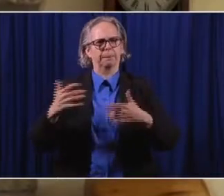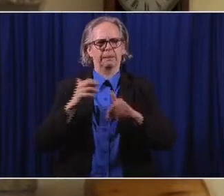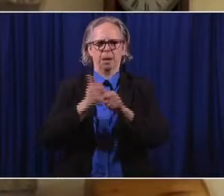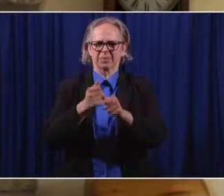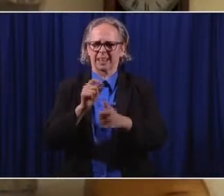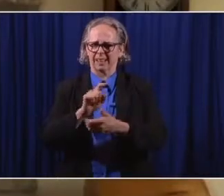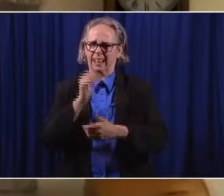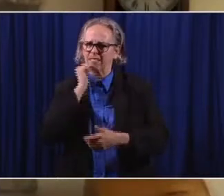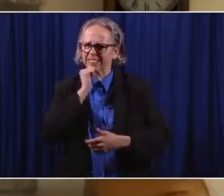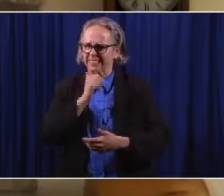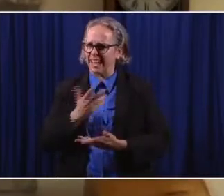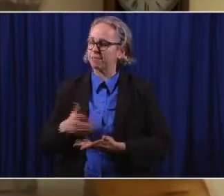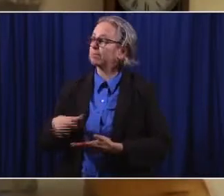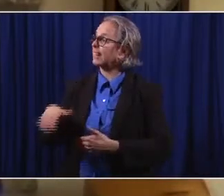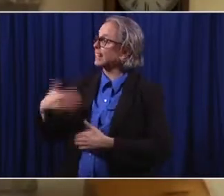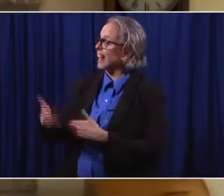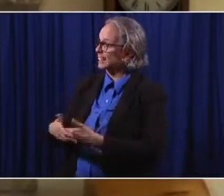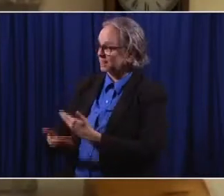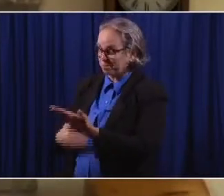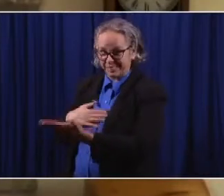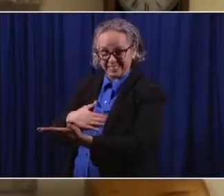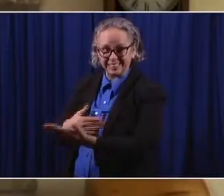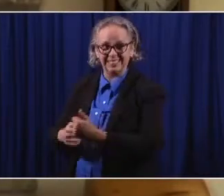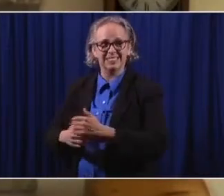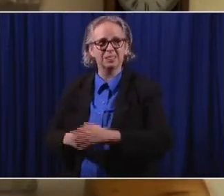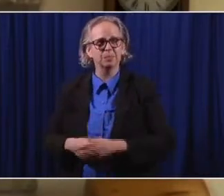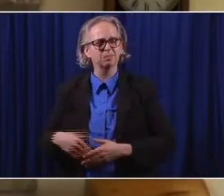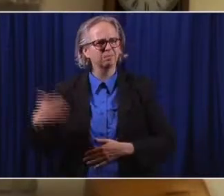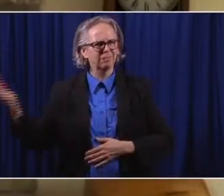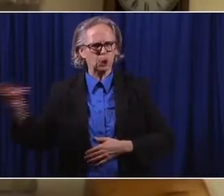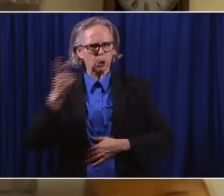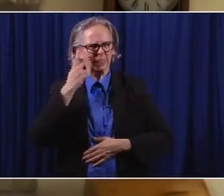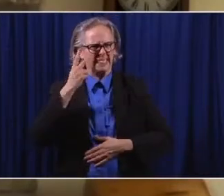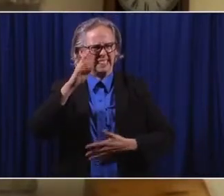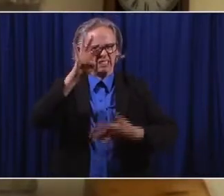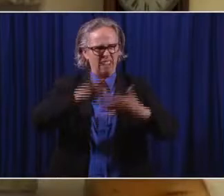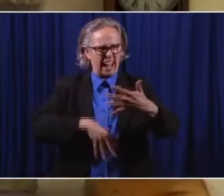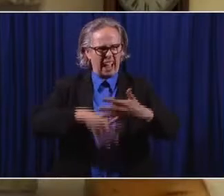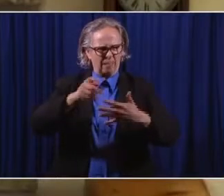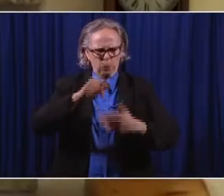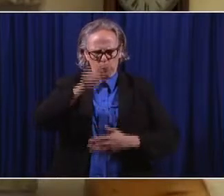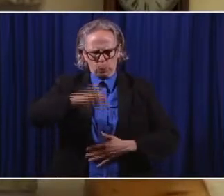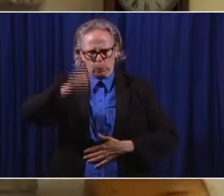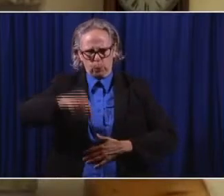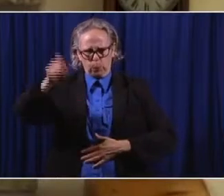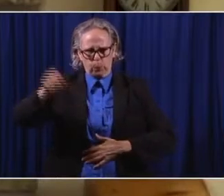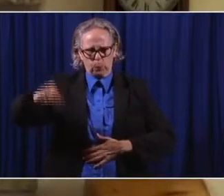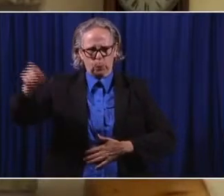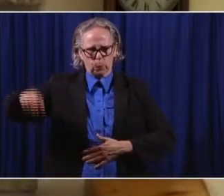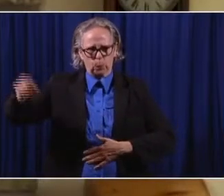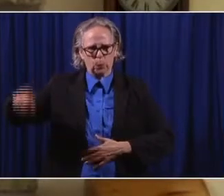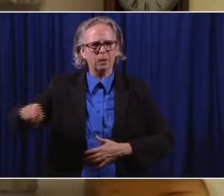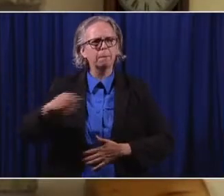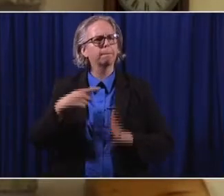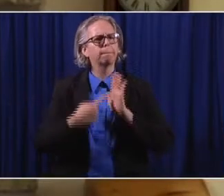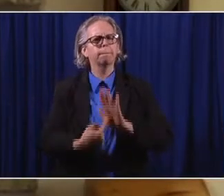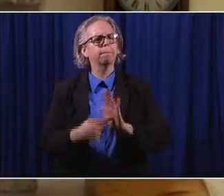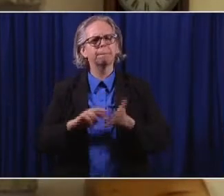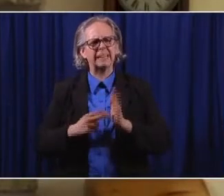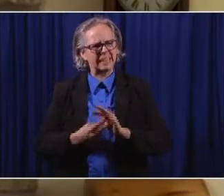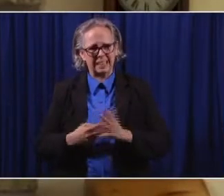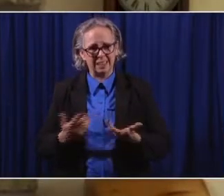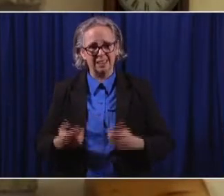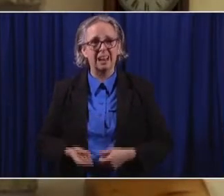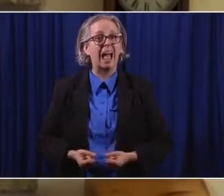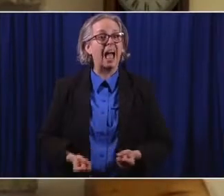Yeah. And what this shows is number of cases run every day. And